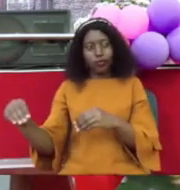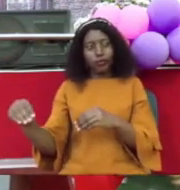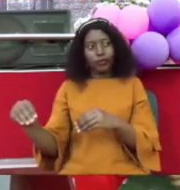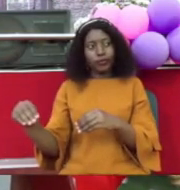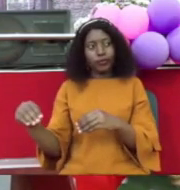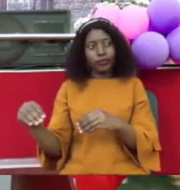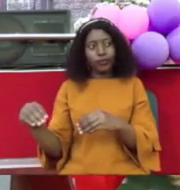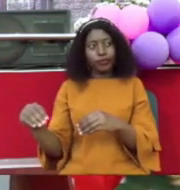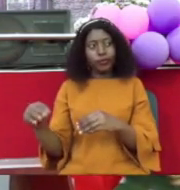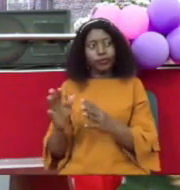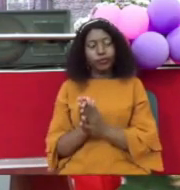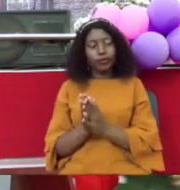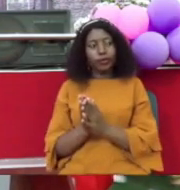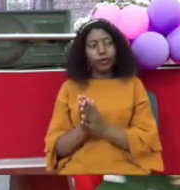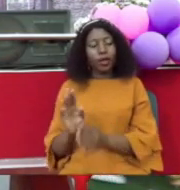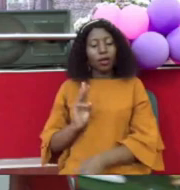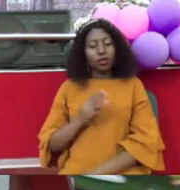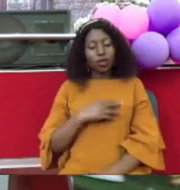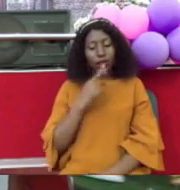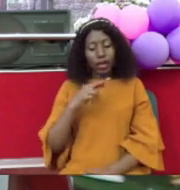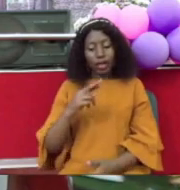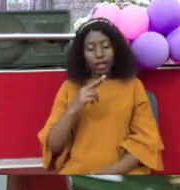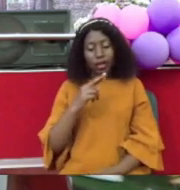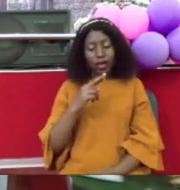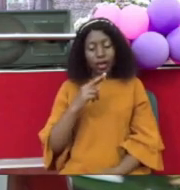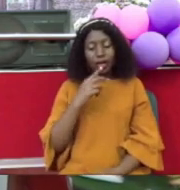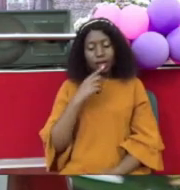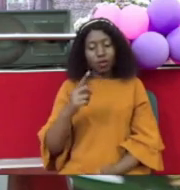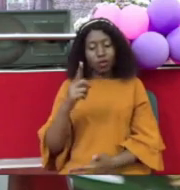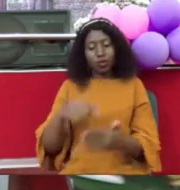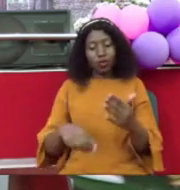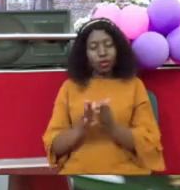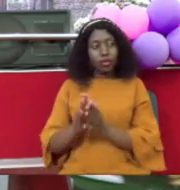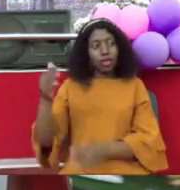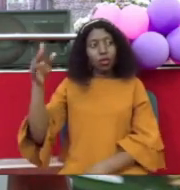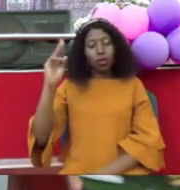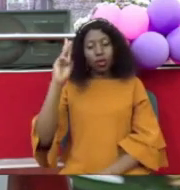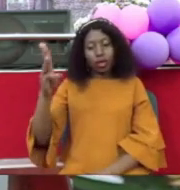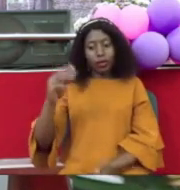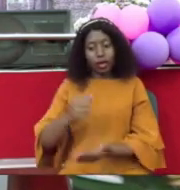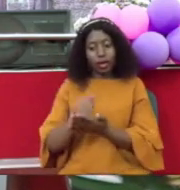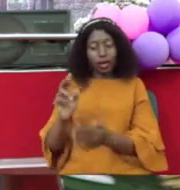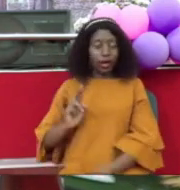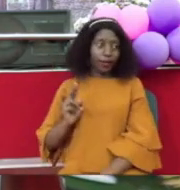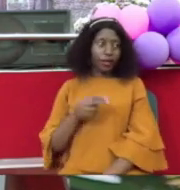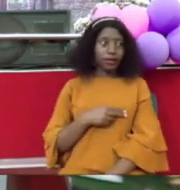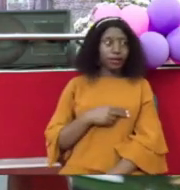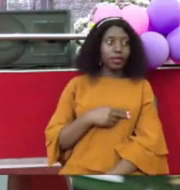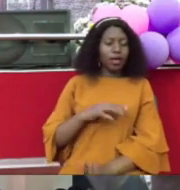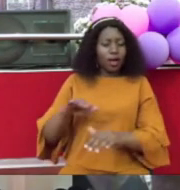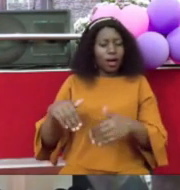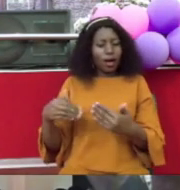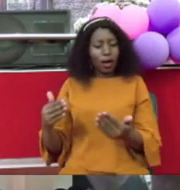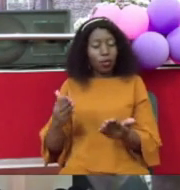kuendelea. So we are told God will help us. Ya kwamba Mungu atatusaidia tunaambiwa. He will help us by the